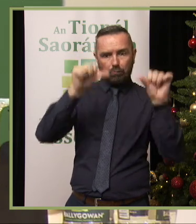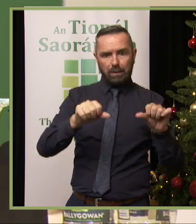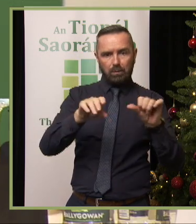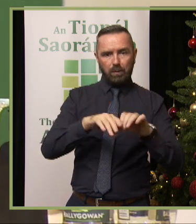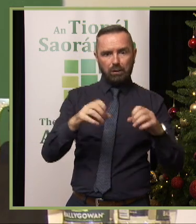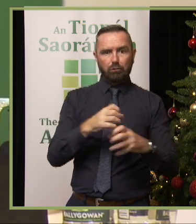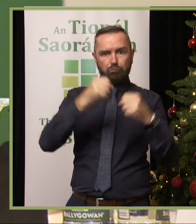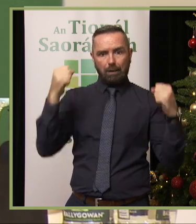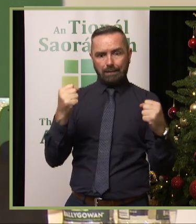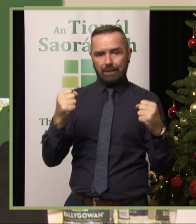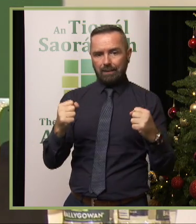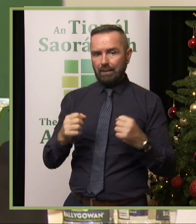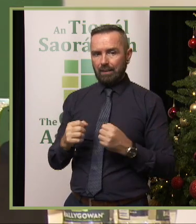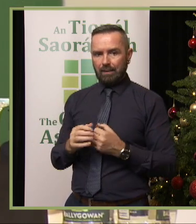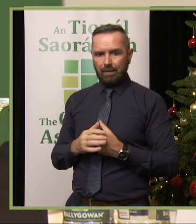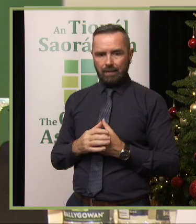Sorry.